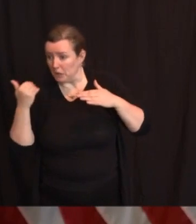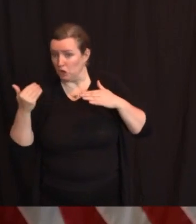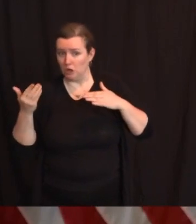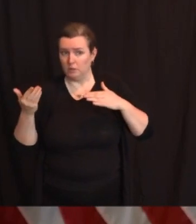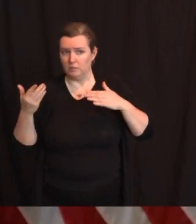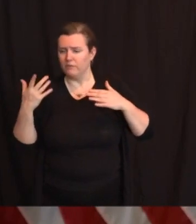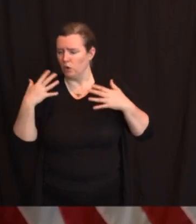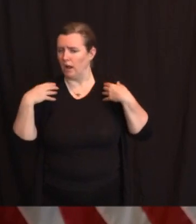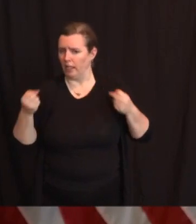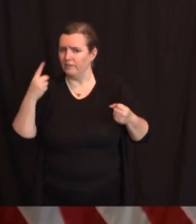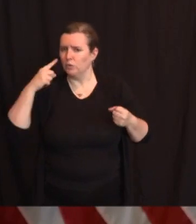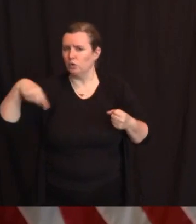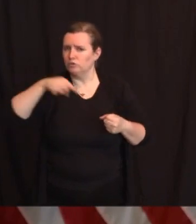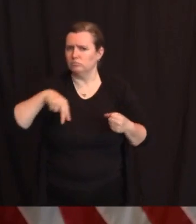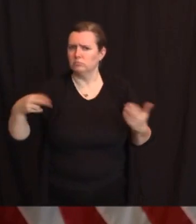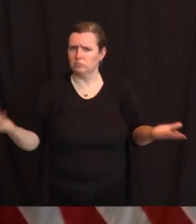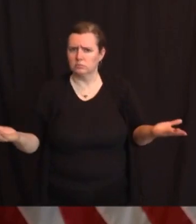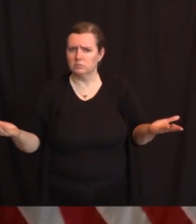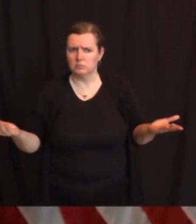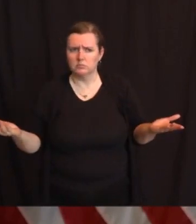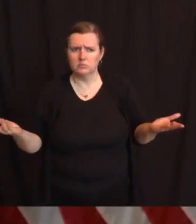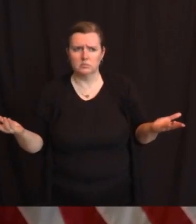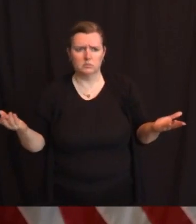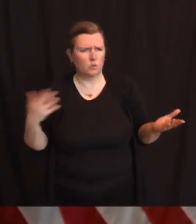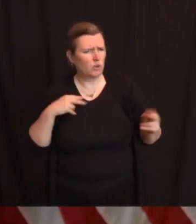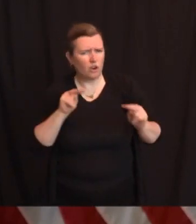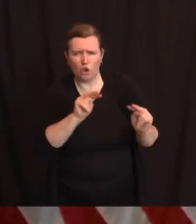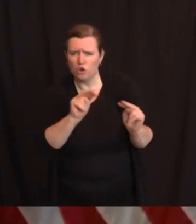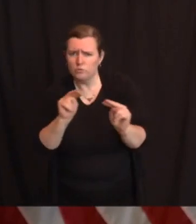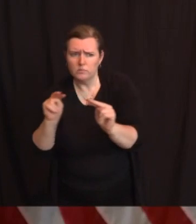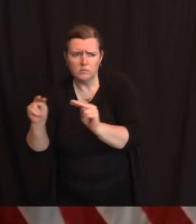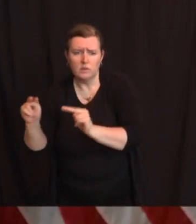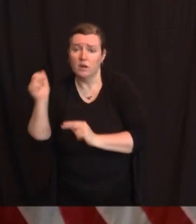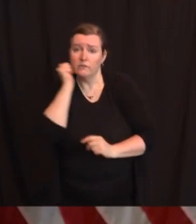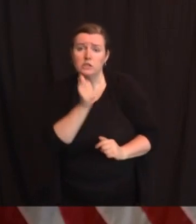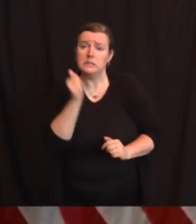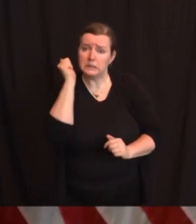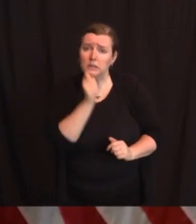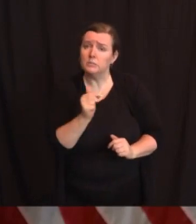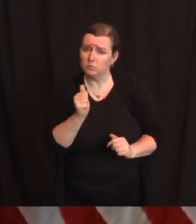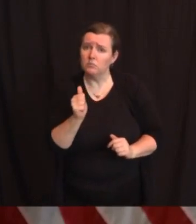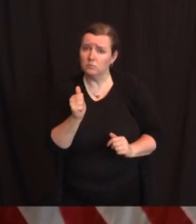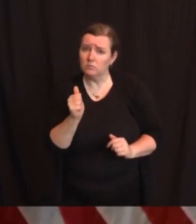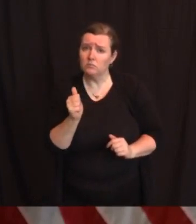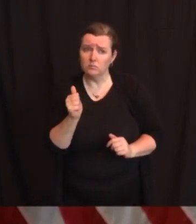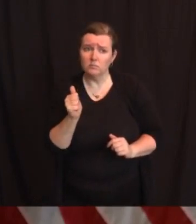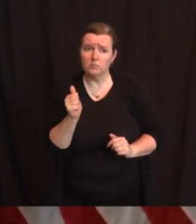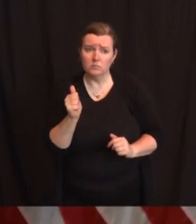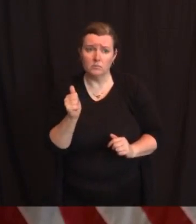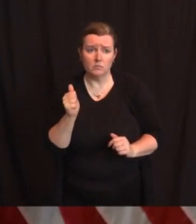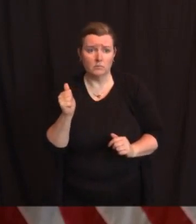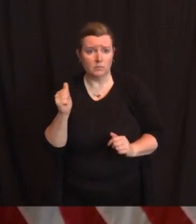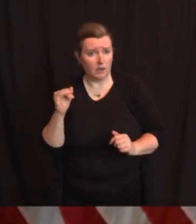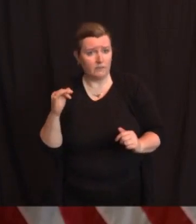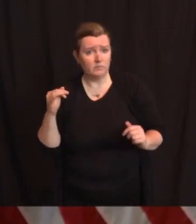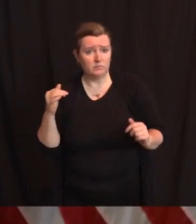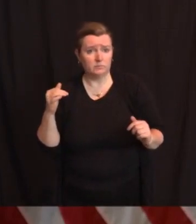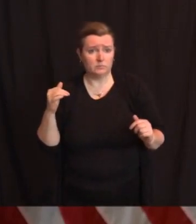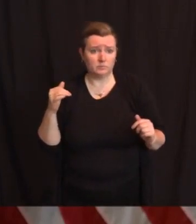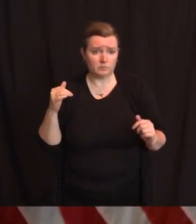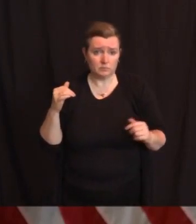and Christina, but that's something we pay very, very close attention to. Because if we can bring this sucker as close to zero